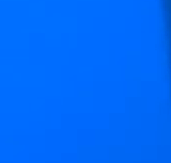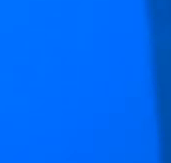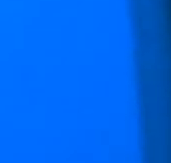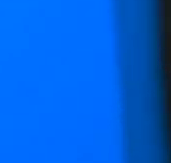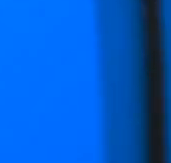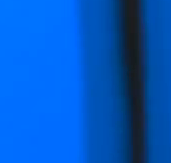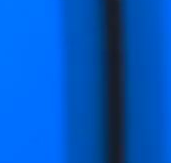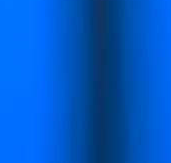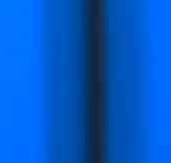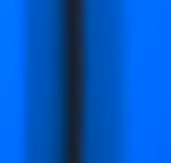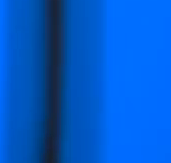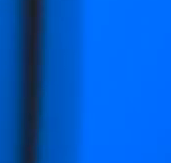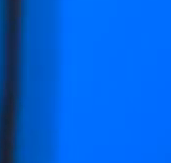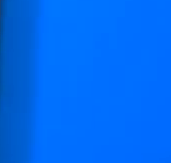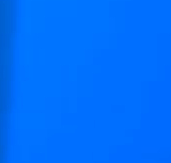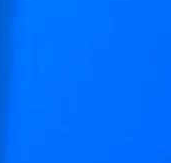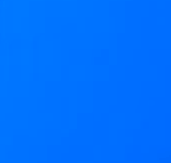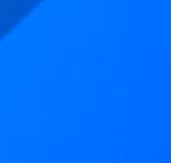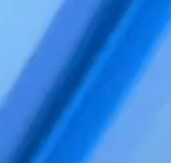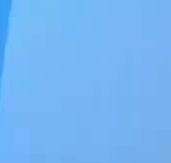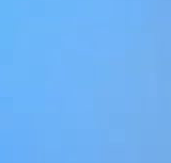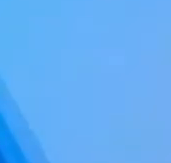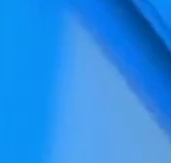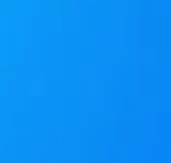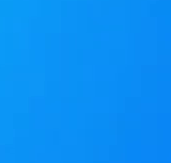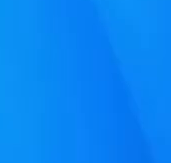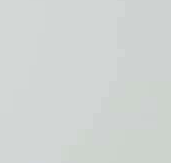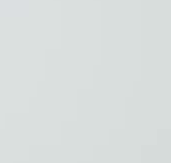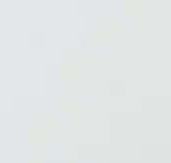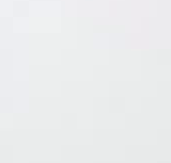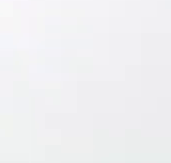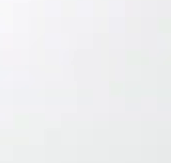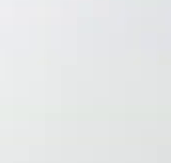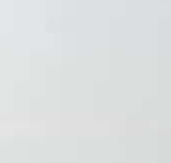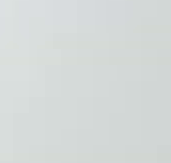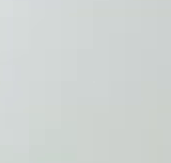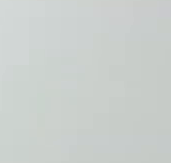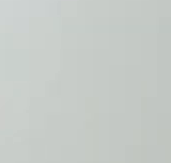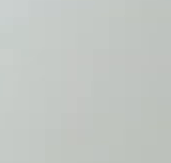ZNS Total Sports is brought to you by Fourth Terrace Diagnostic Center.